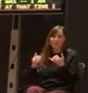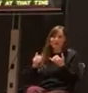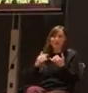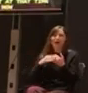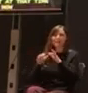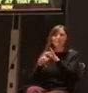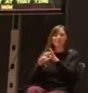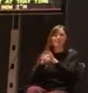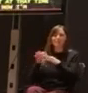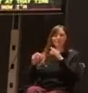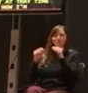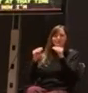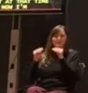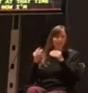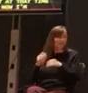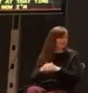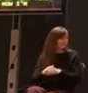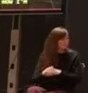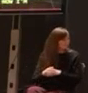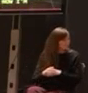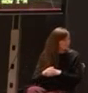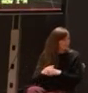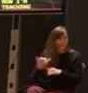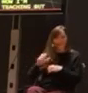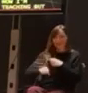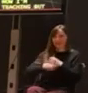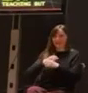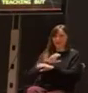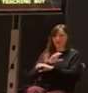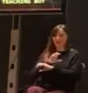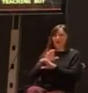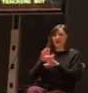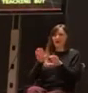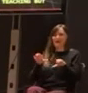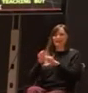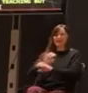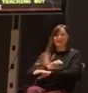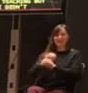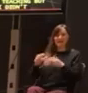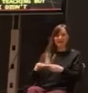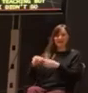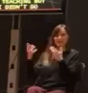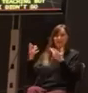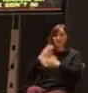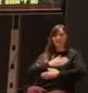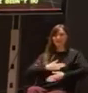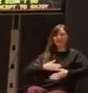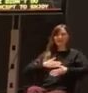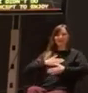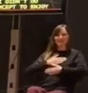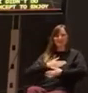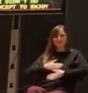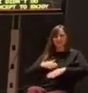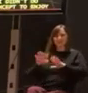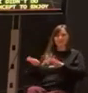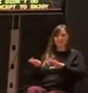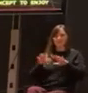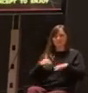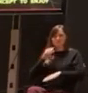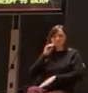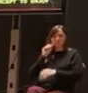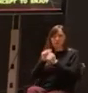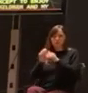I'm substitute teaching, but that year I didn't do anything except to enjoy the grandchildren and my children,